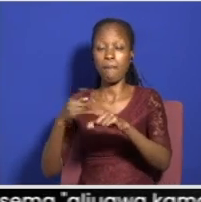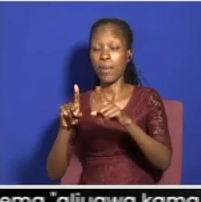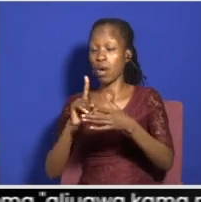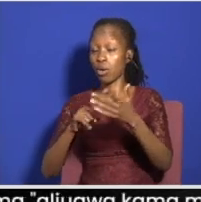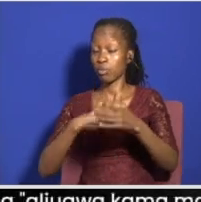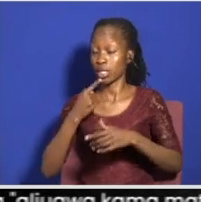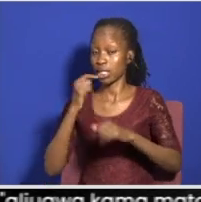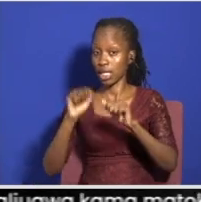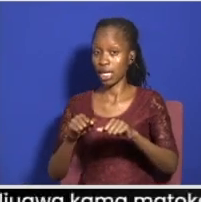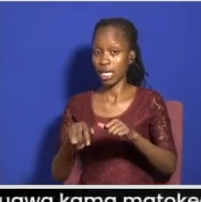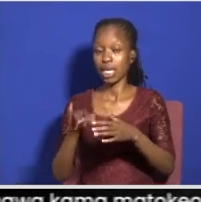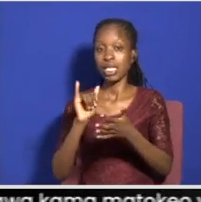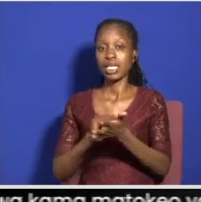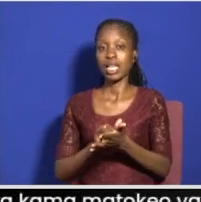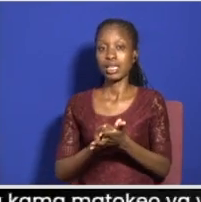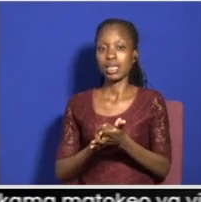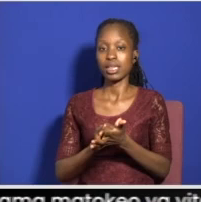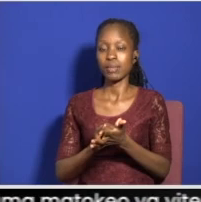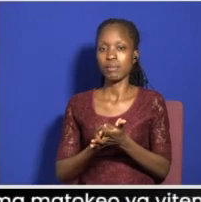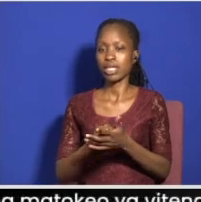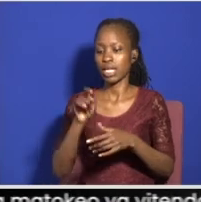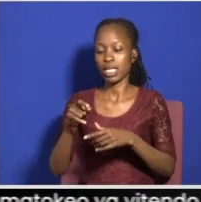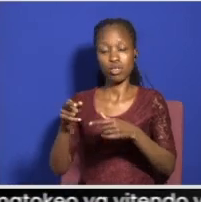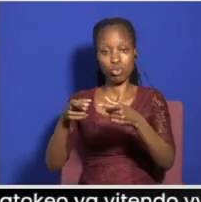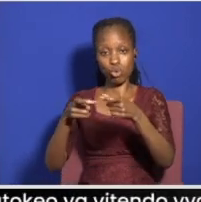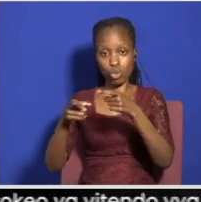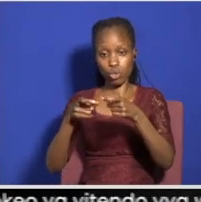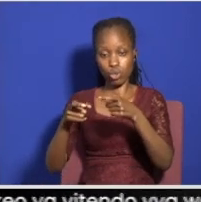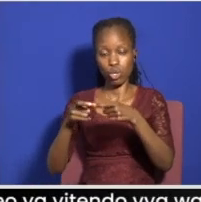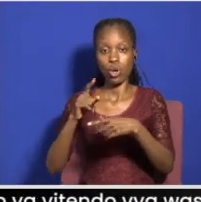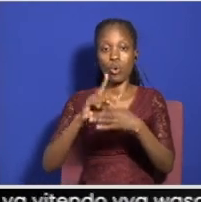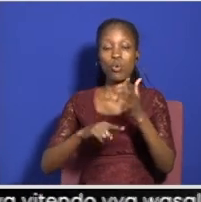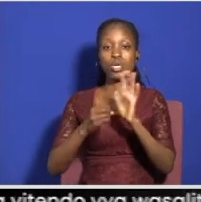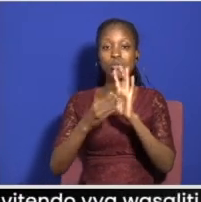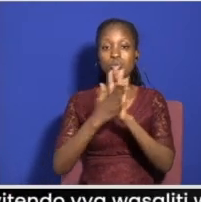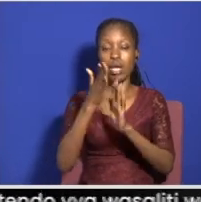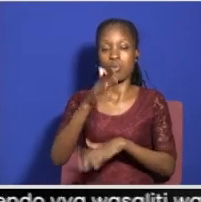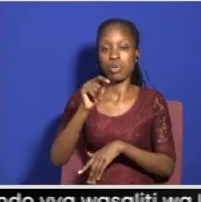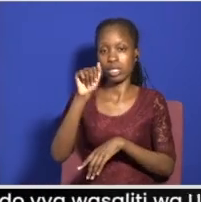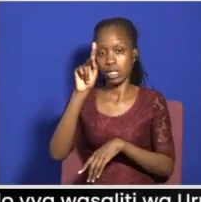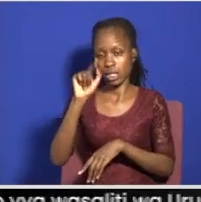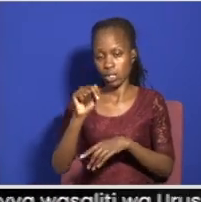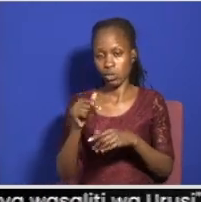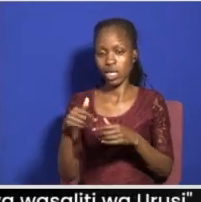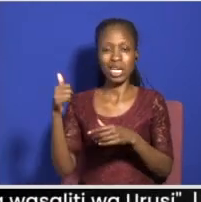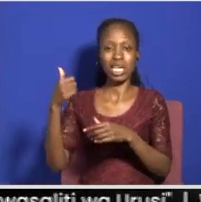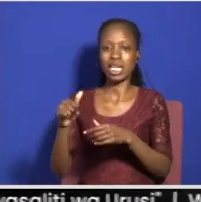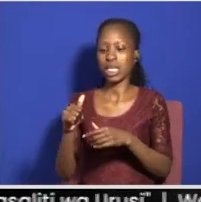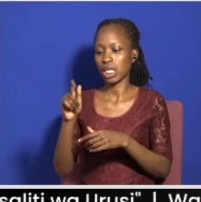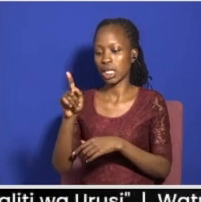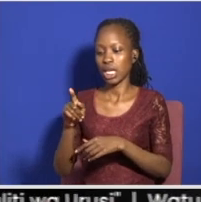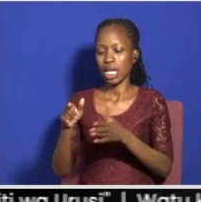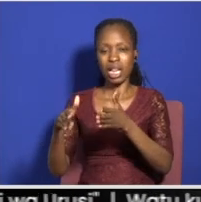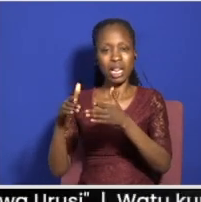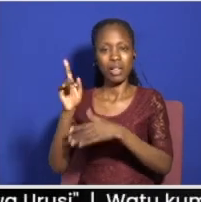say, probably they would censor whatever is being aired on TikTok. Probably any graphic